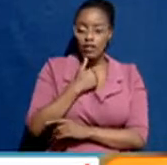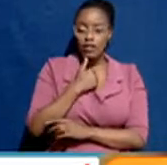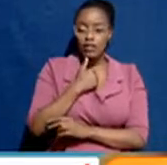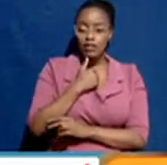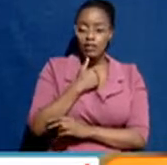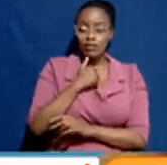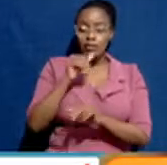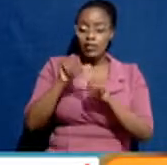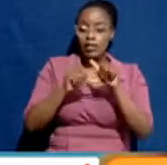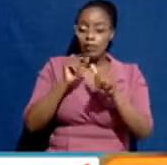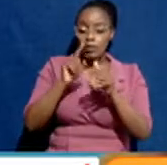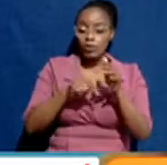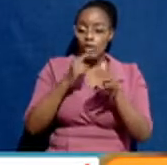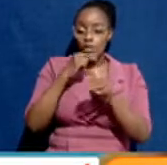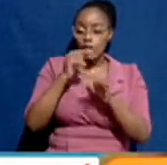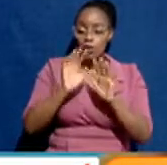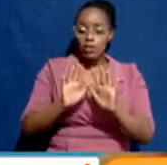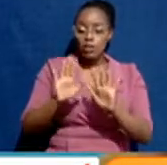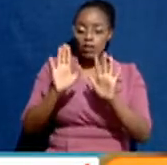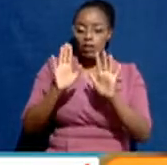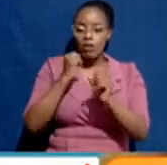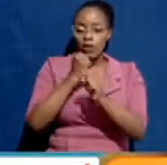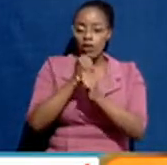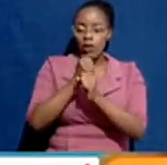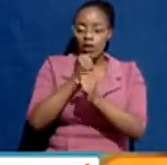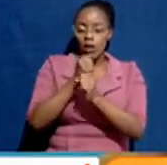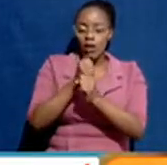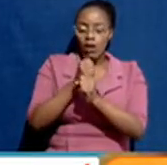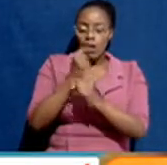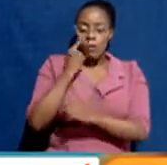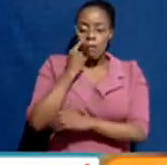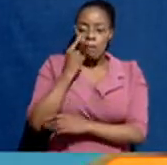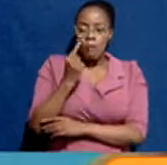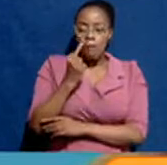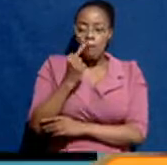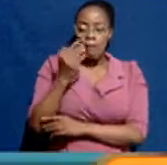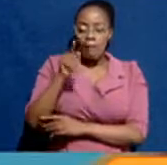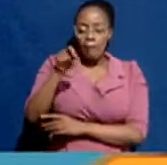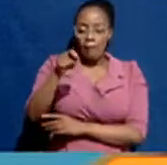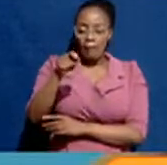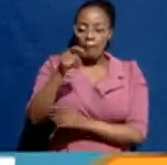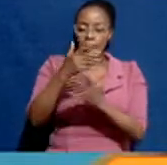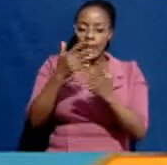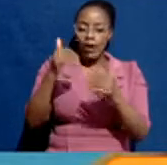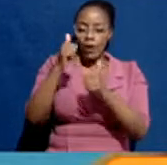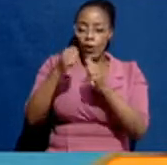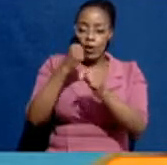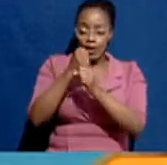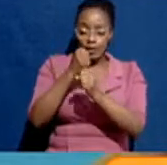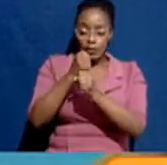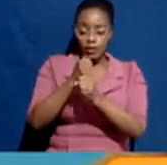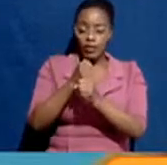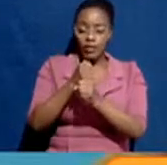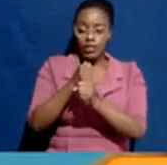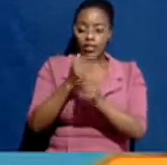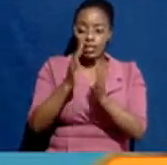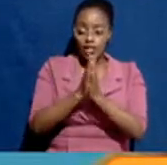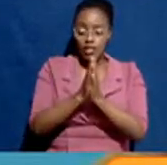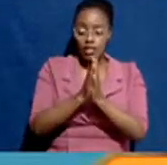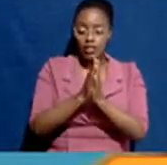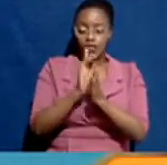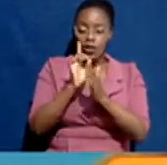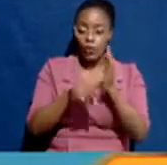of who's been left behind and whatever is to look at who are the key players in the cog that